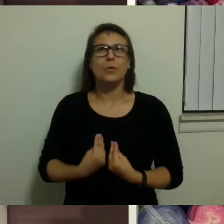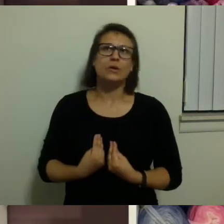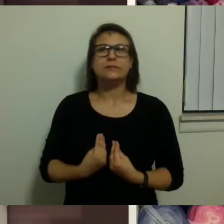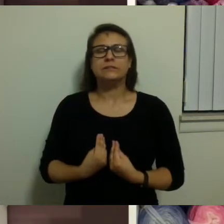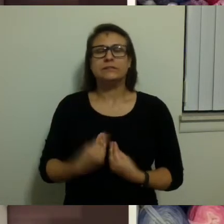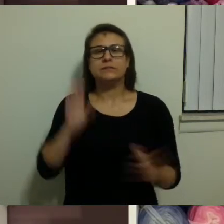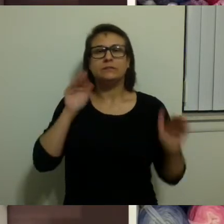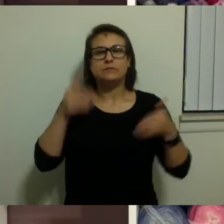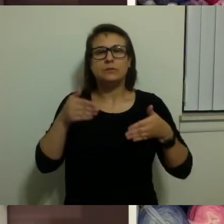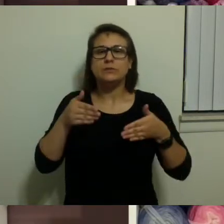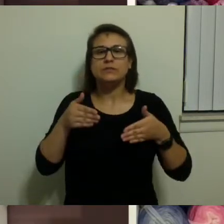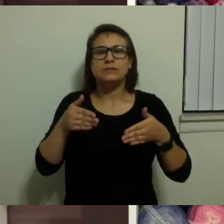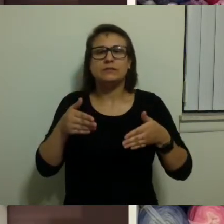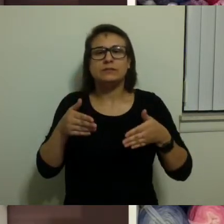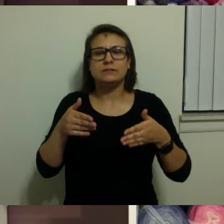get refocused